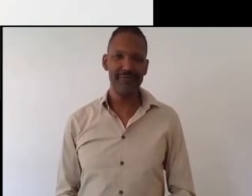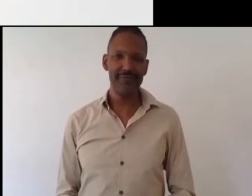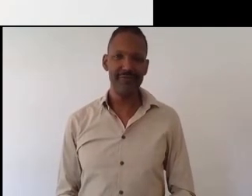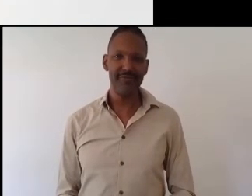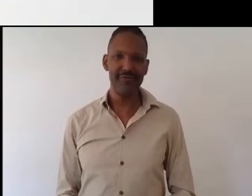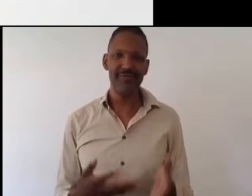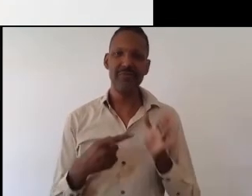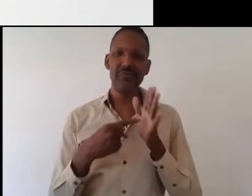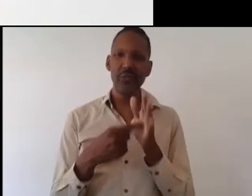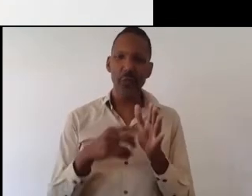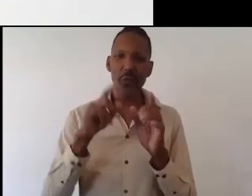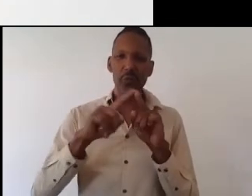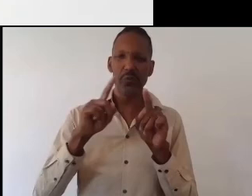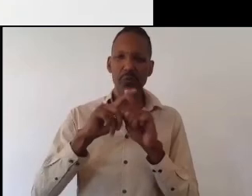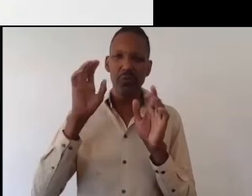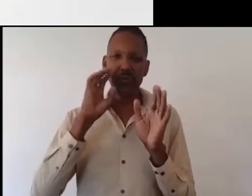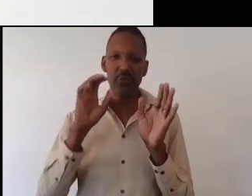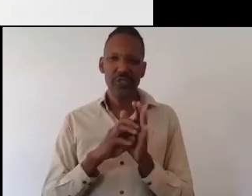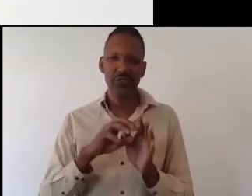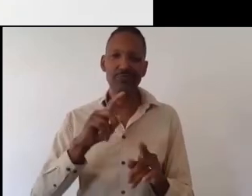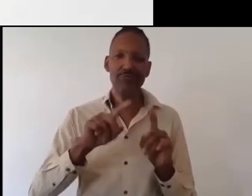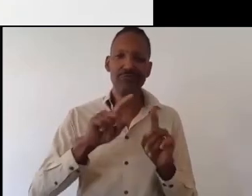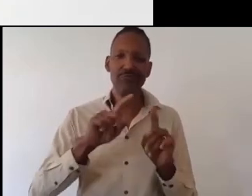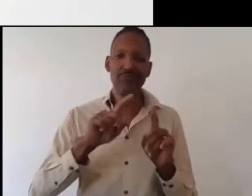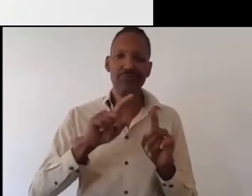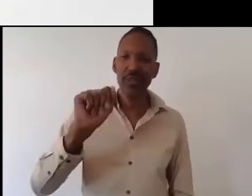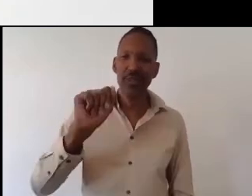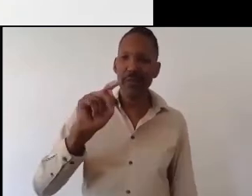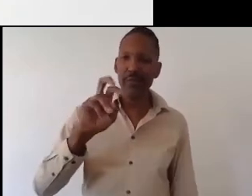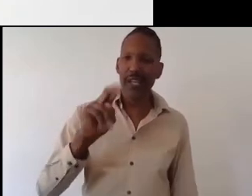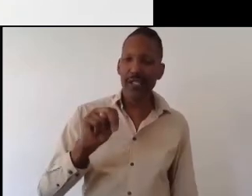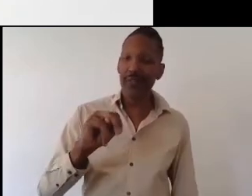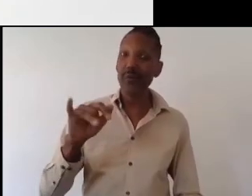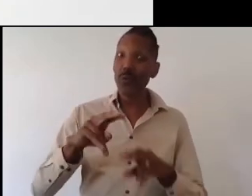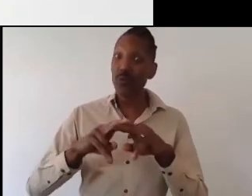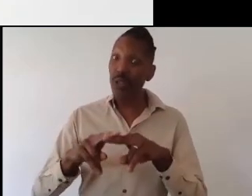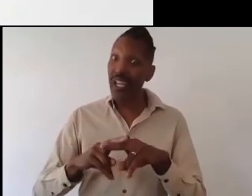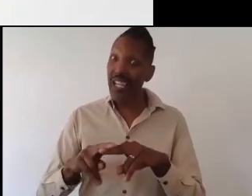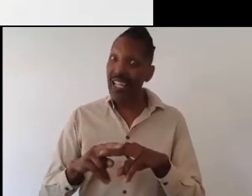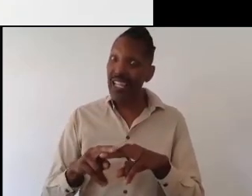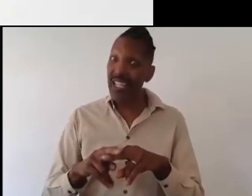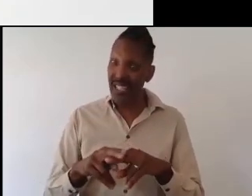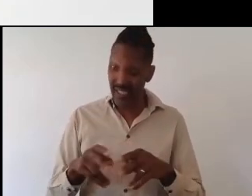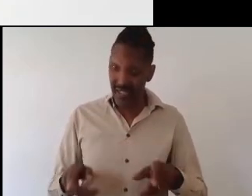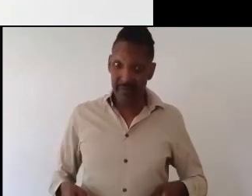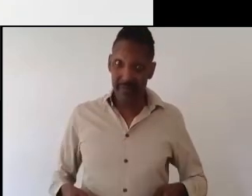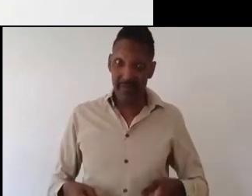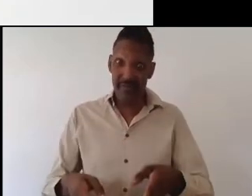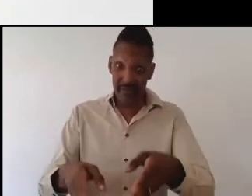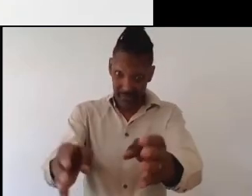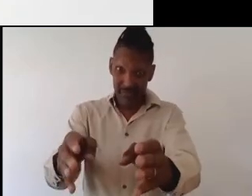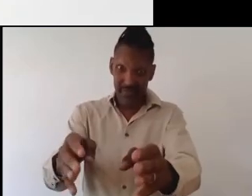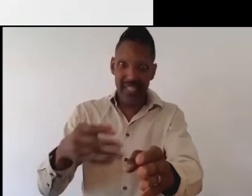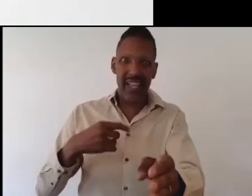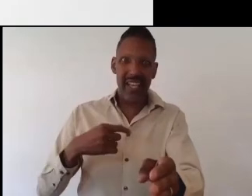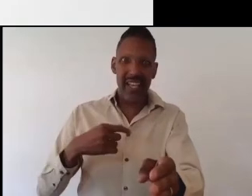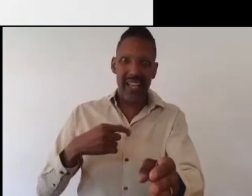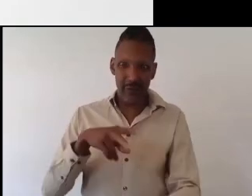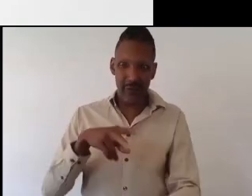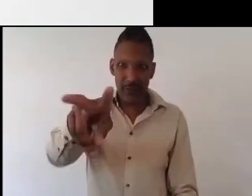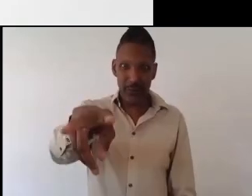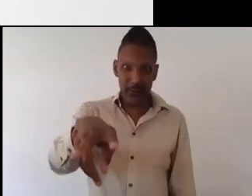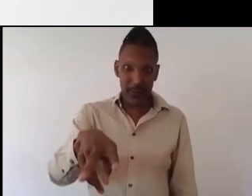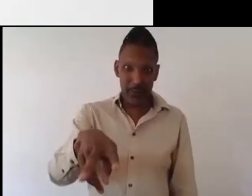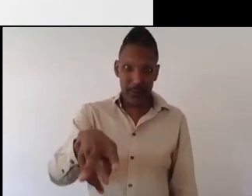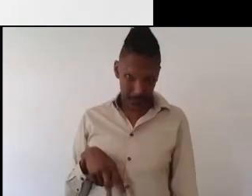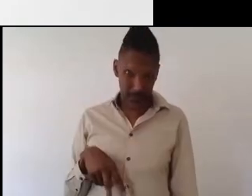Patterns occur in everybody's neighborhood. So if you live near a railroad station or a metro